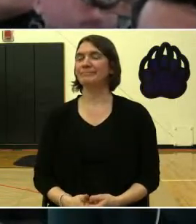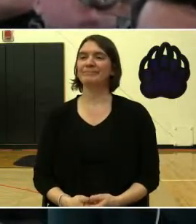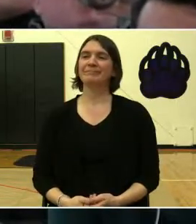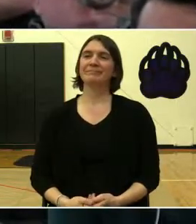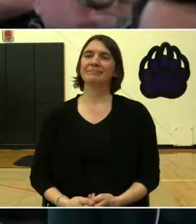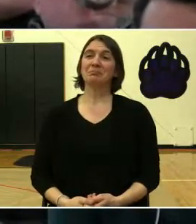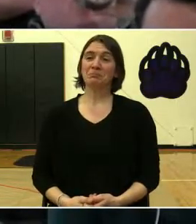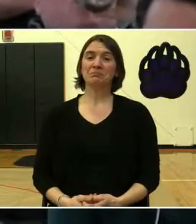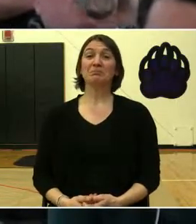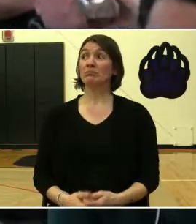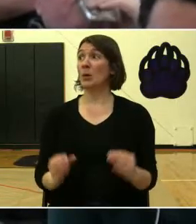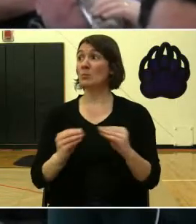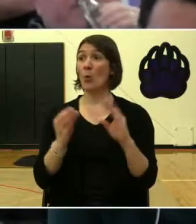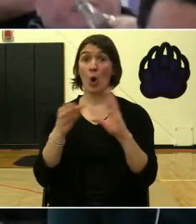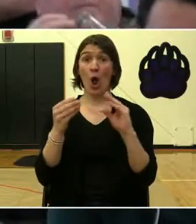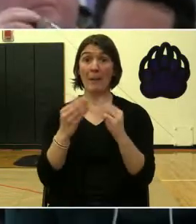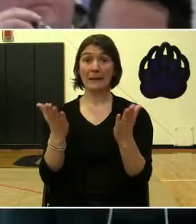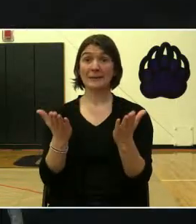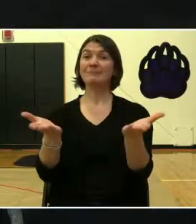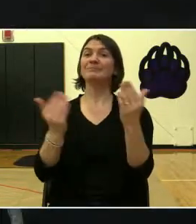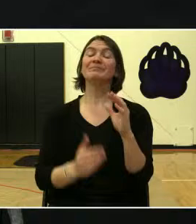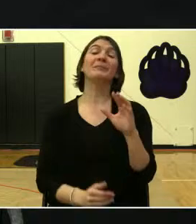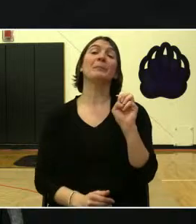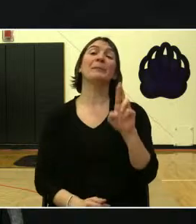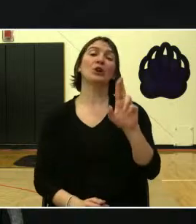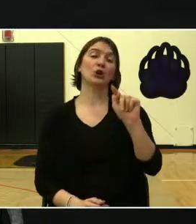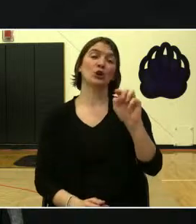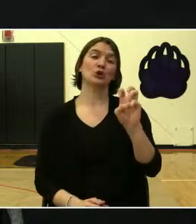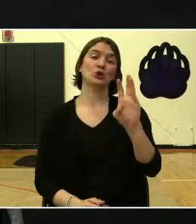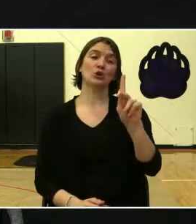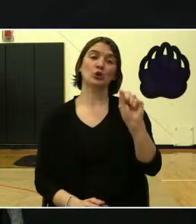you any further comments Mr